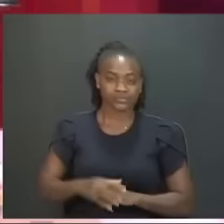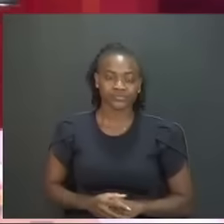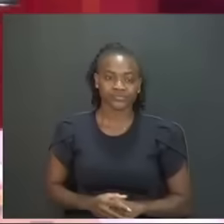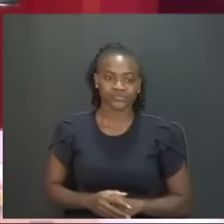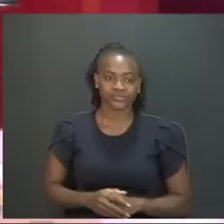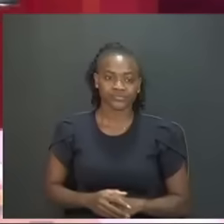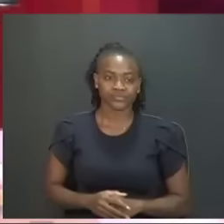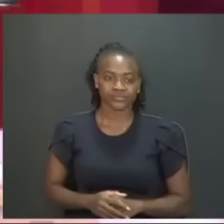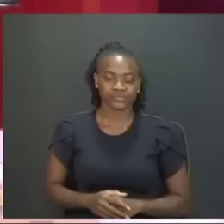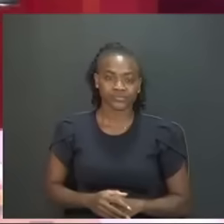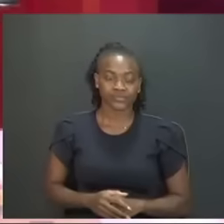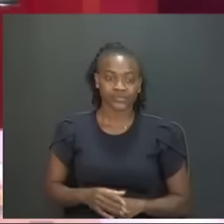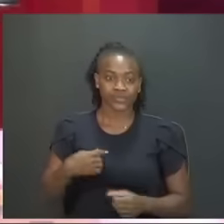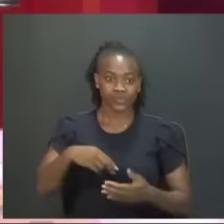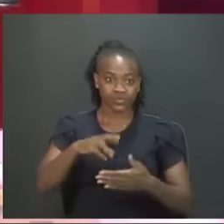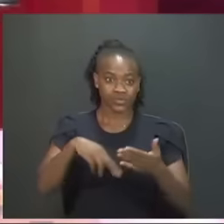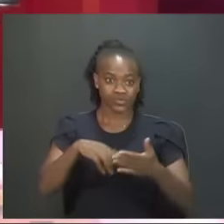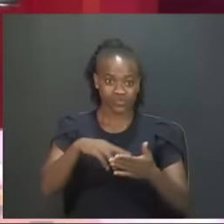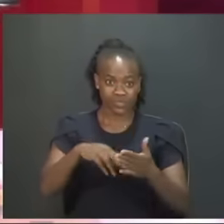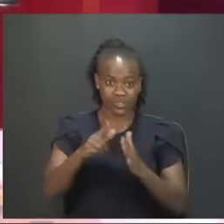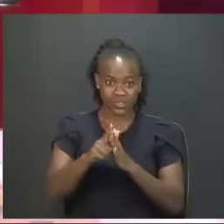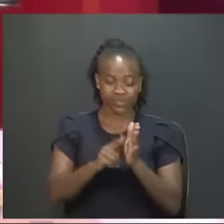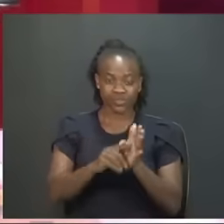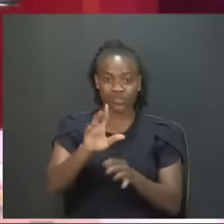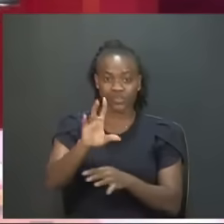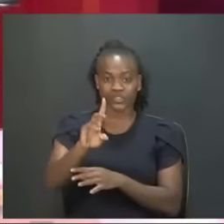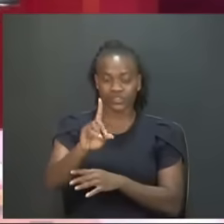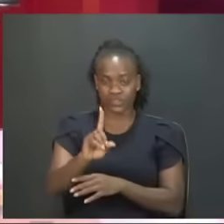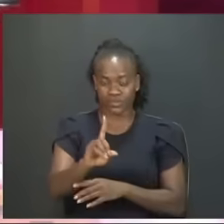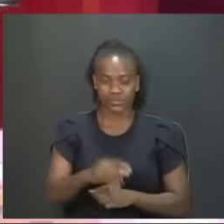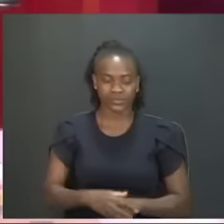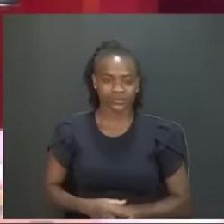should read Order 71.